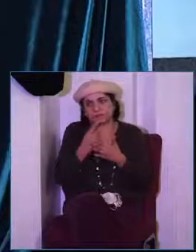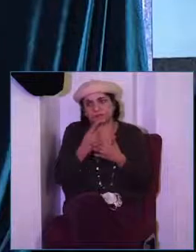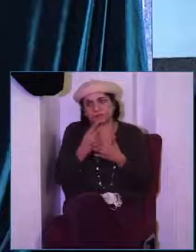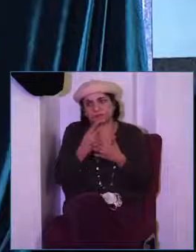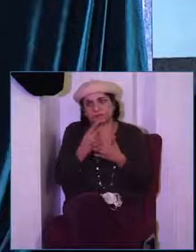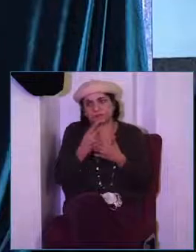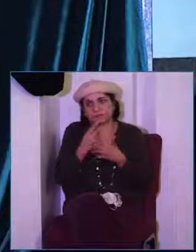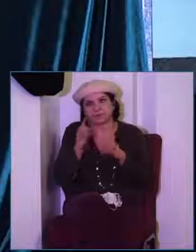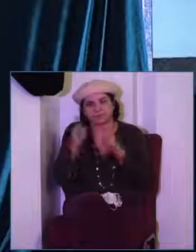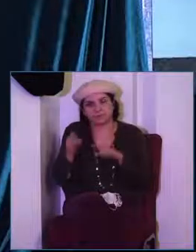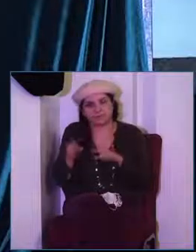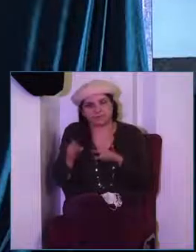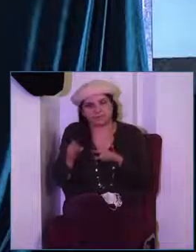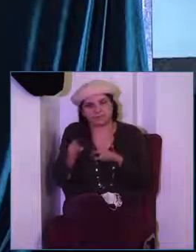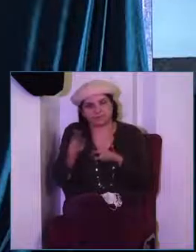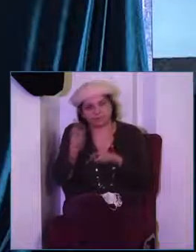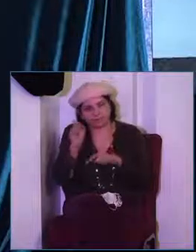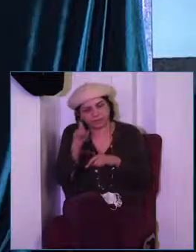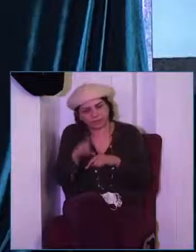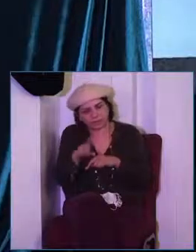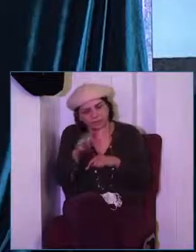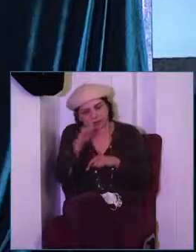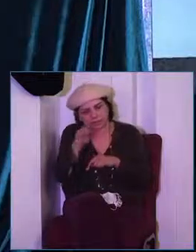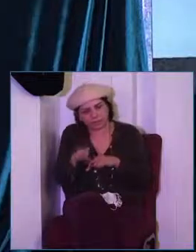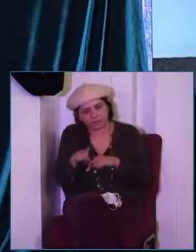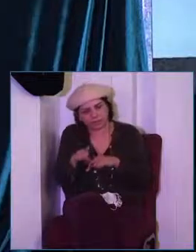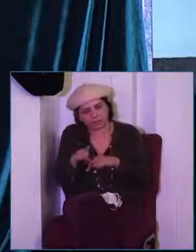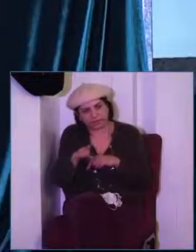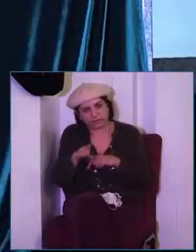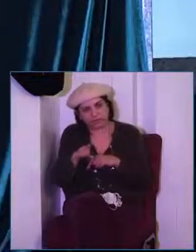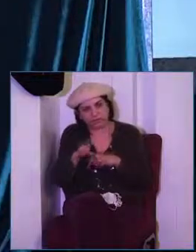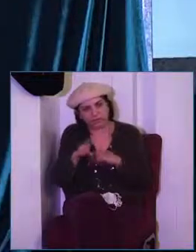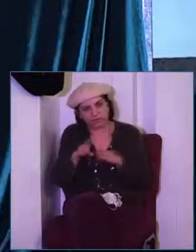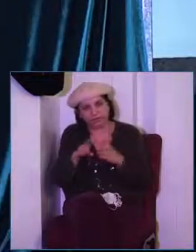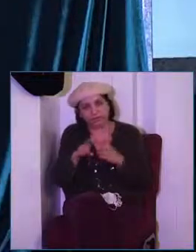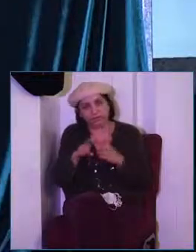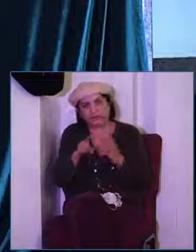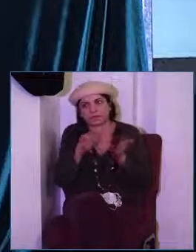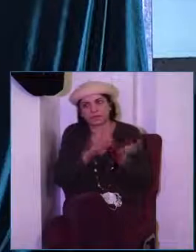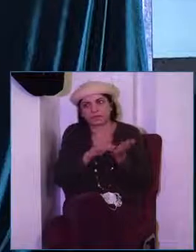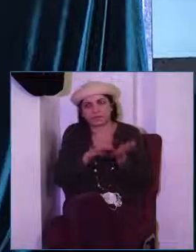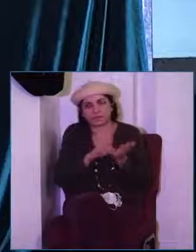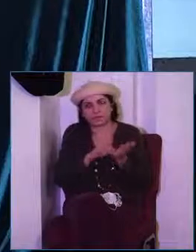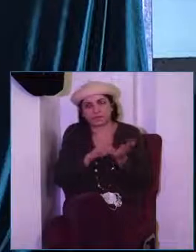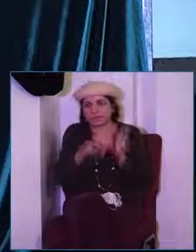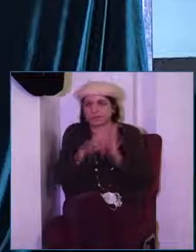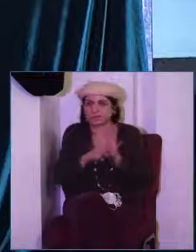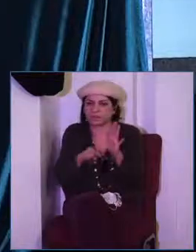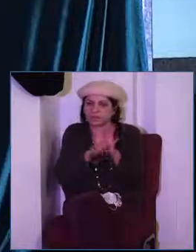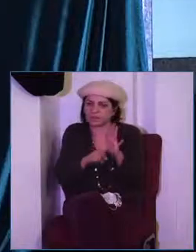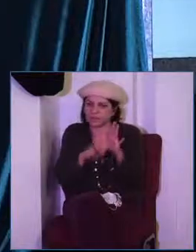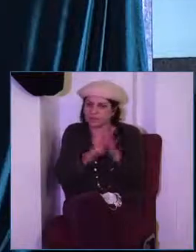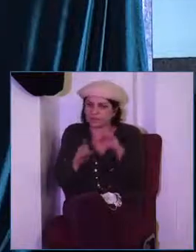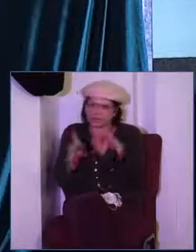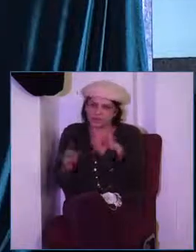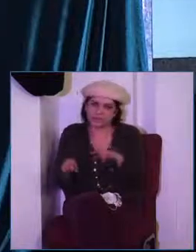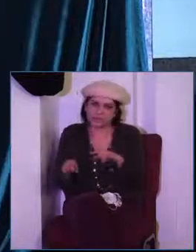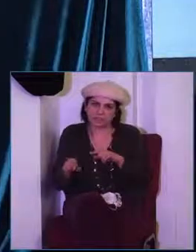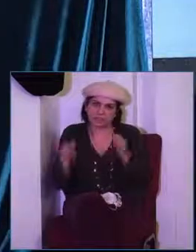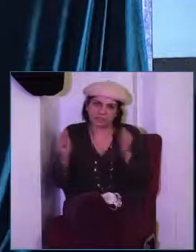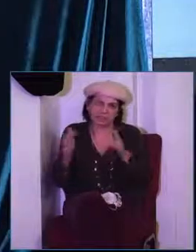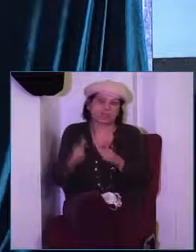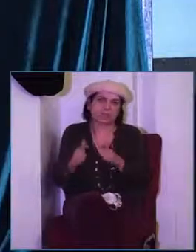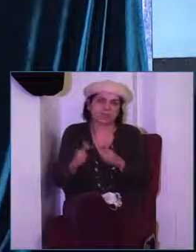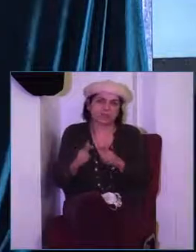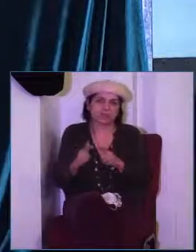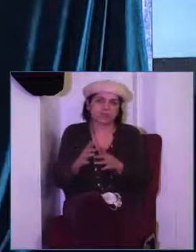Went and asked some questions of the doctor, and the doctor answered in the negative on all of the questions.